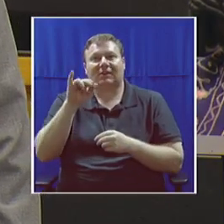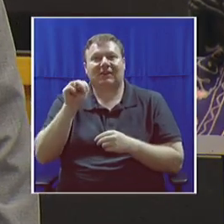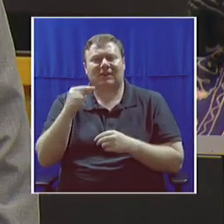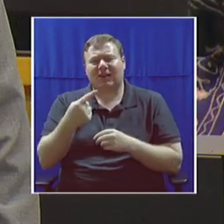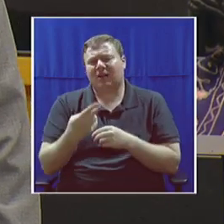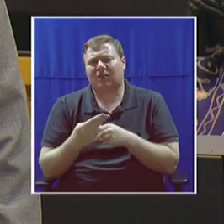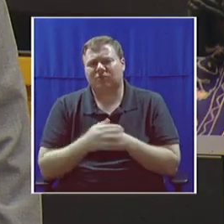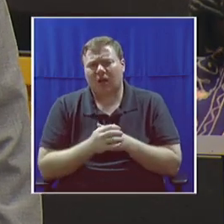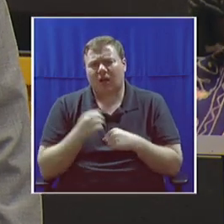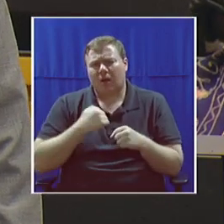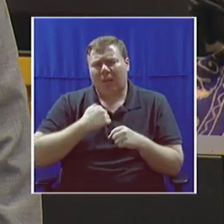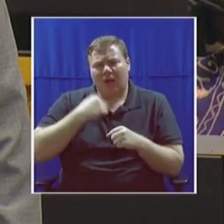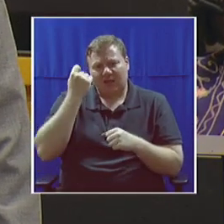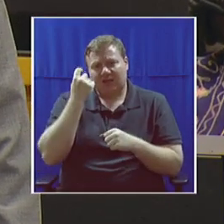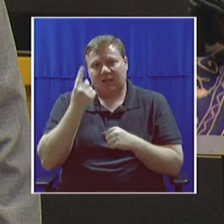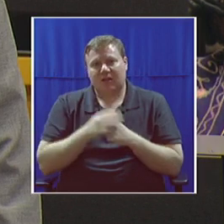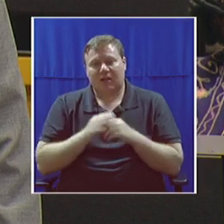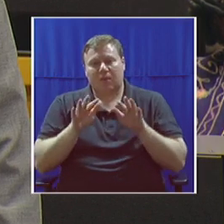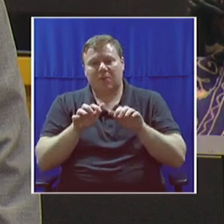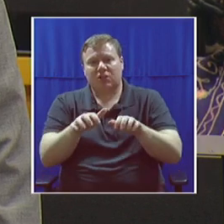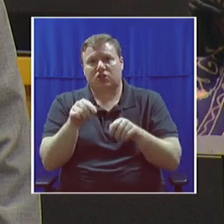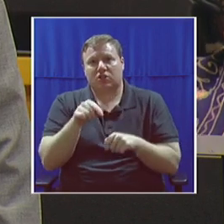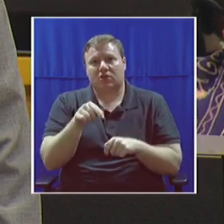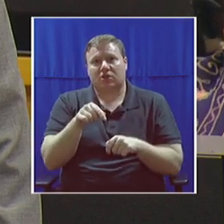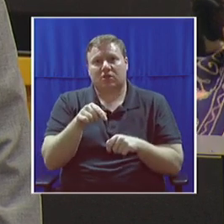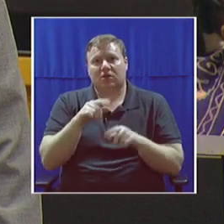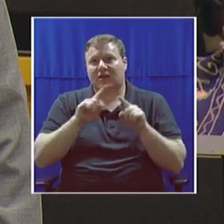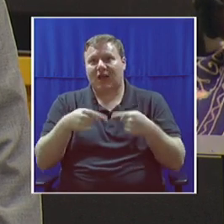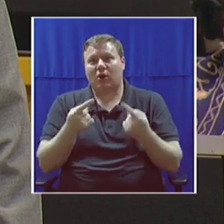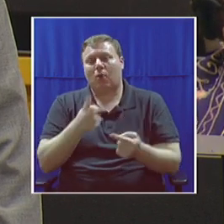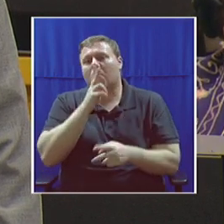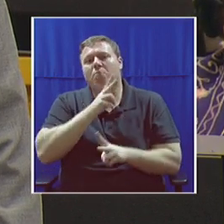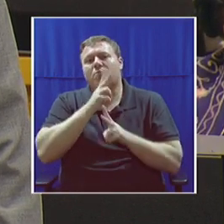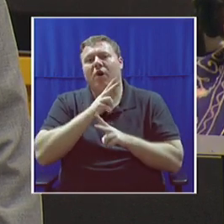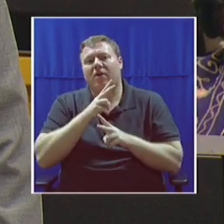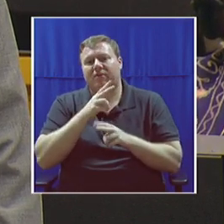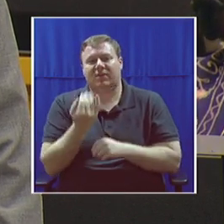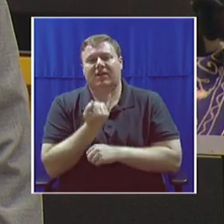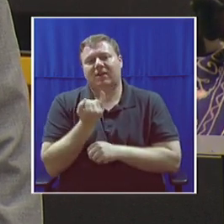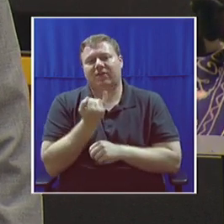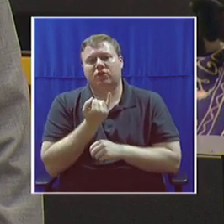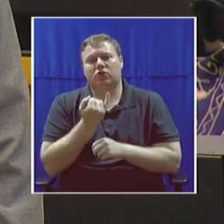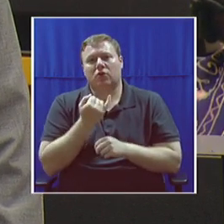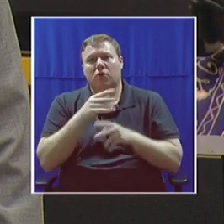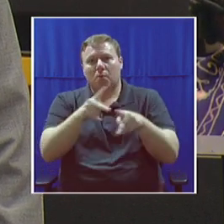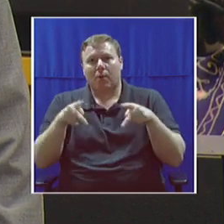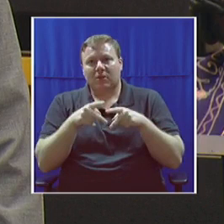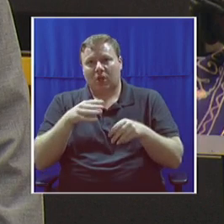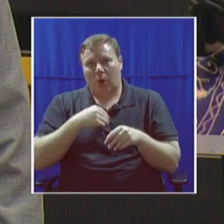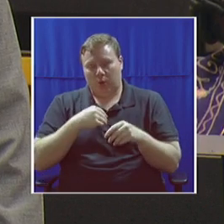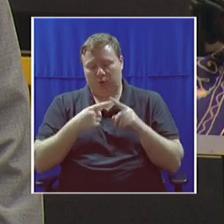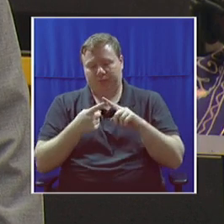understanding is that uh beaches in this country cannot be privatized by individual Property Owners it's also